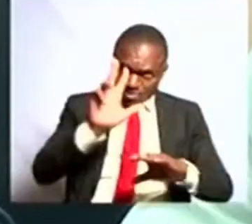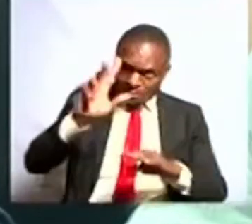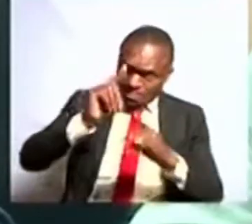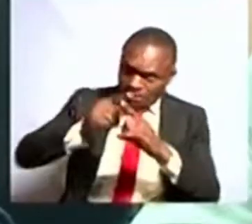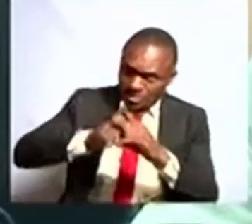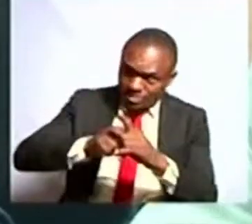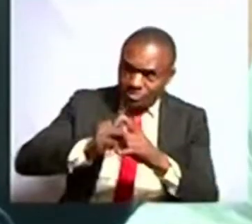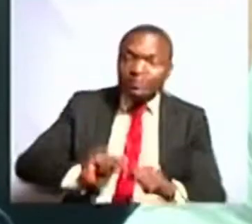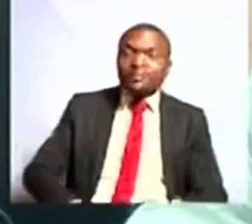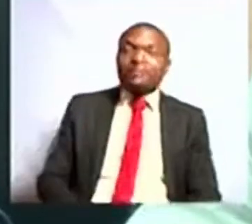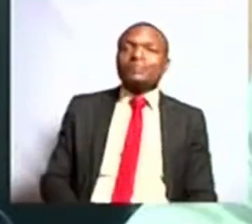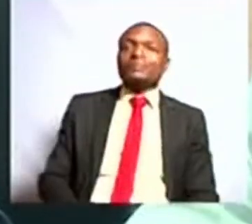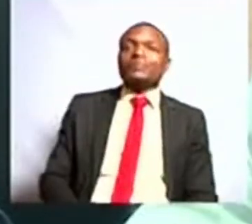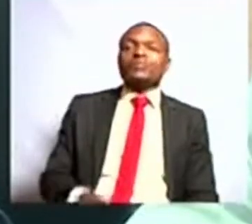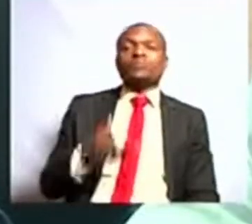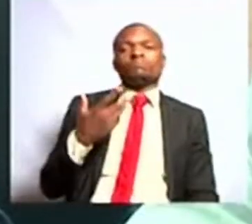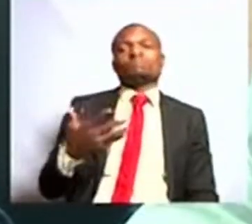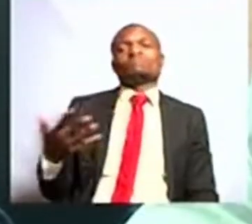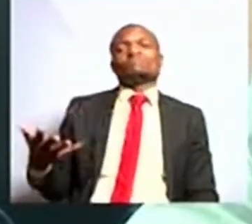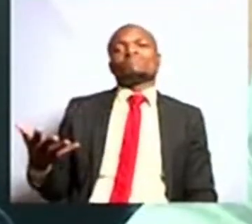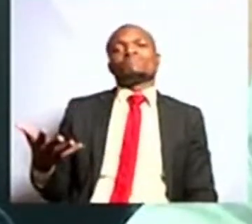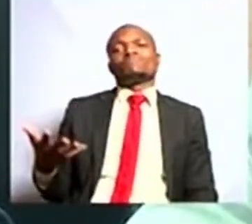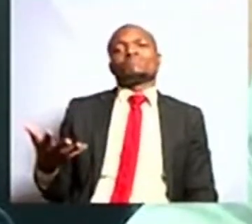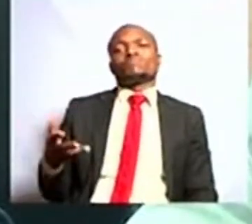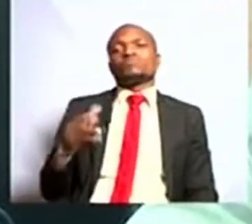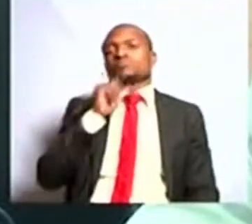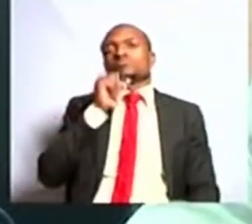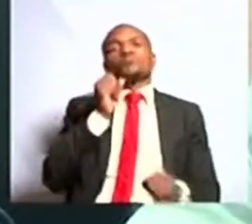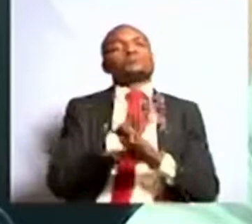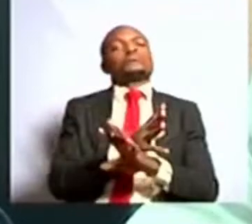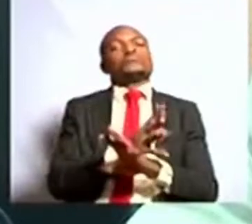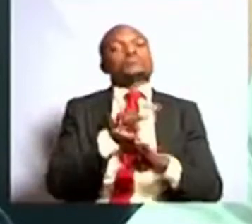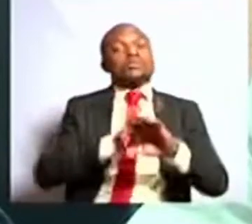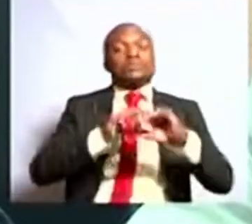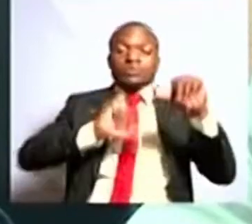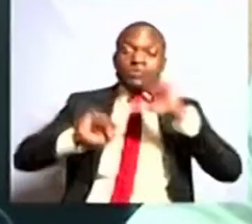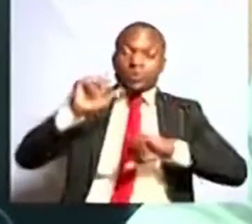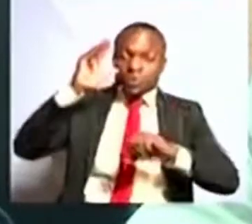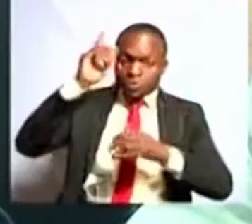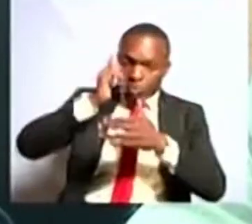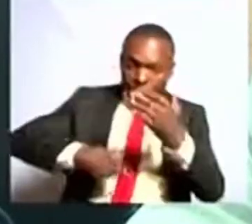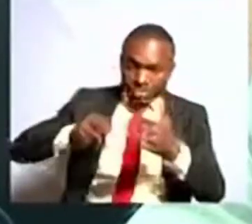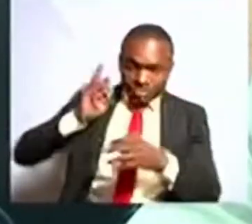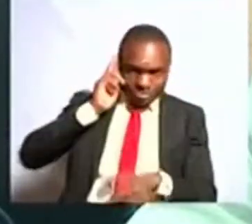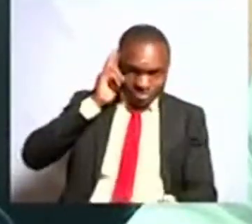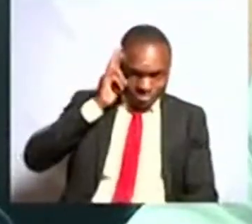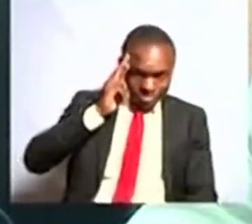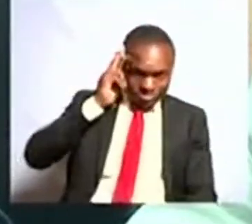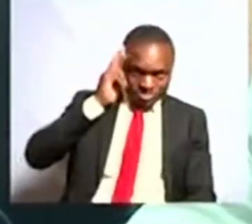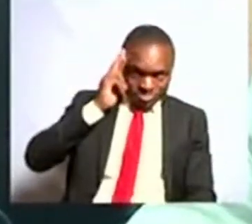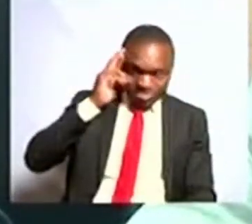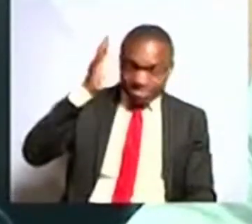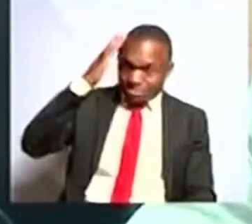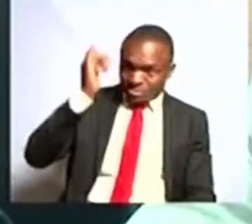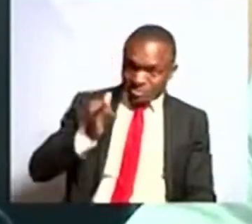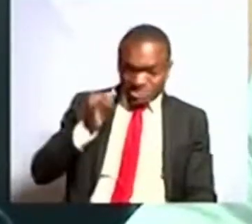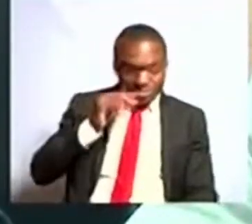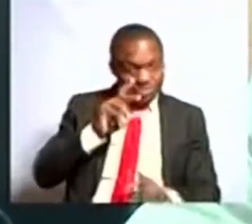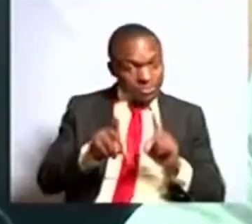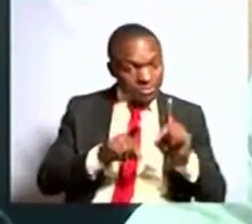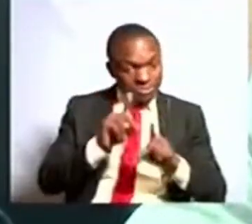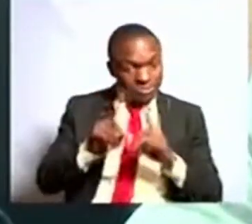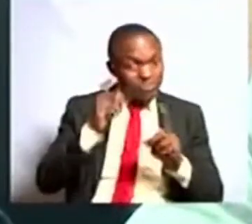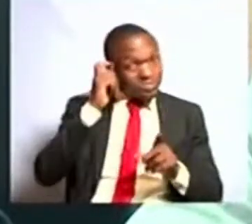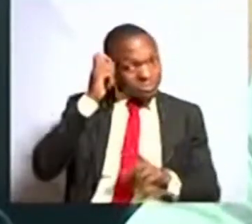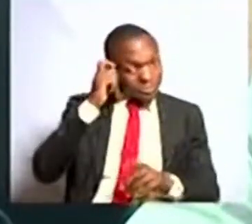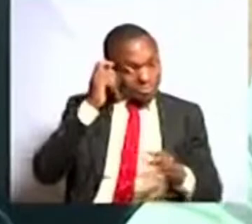months, and the things are not being made available during audit? What was the reason? And that is why when people who